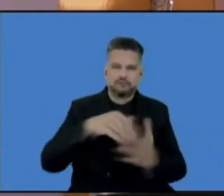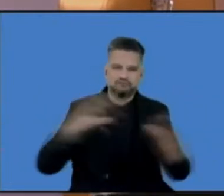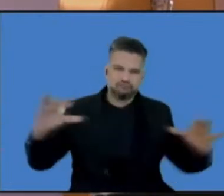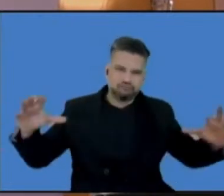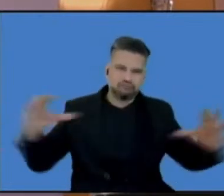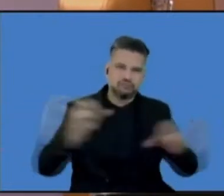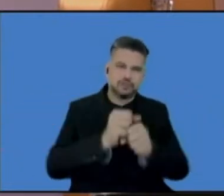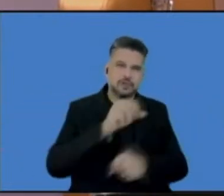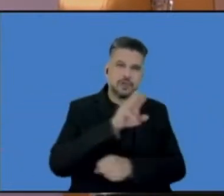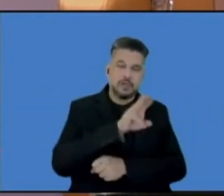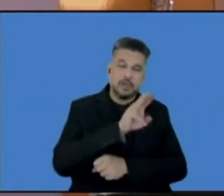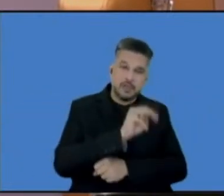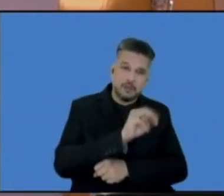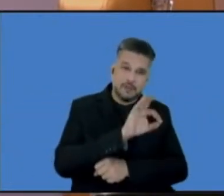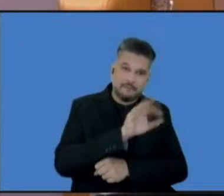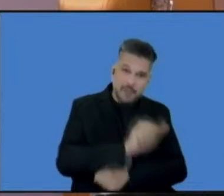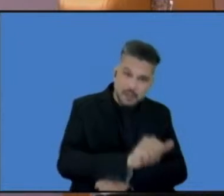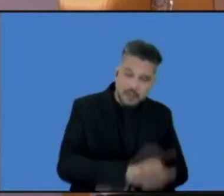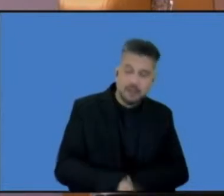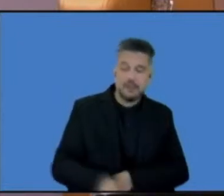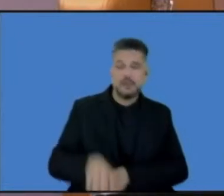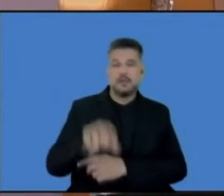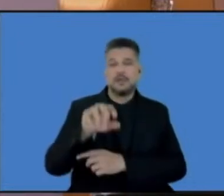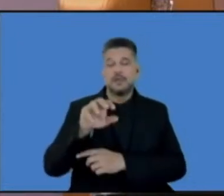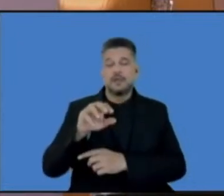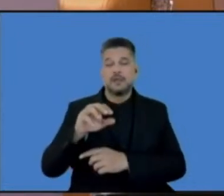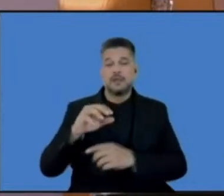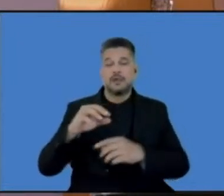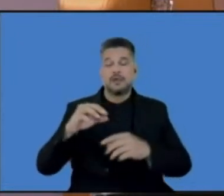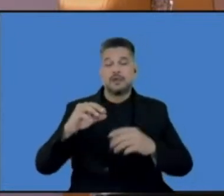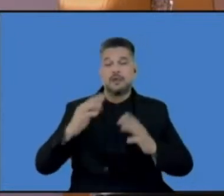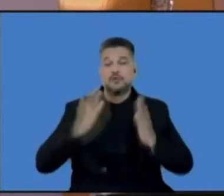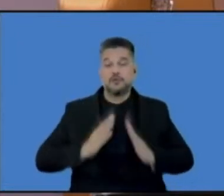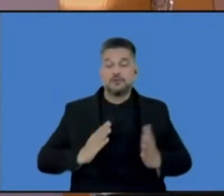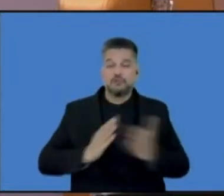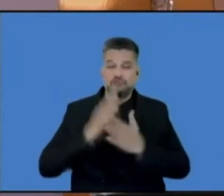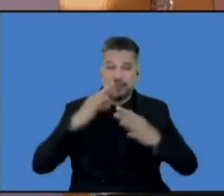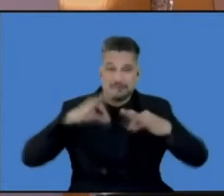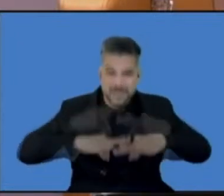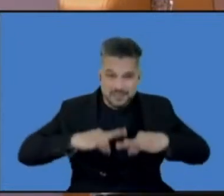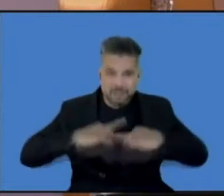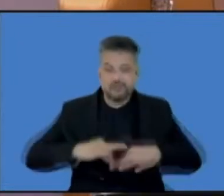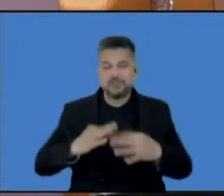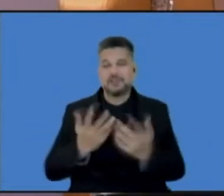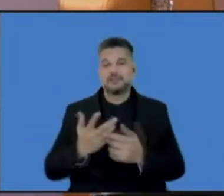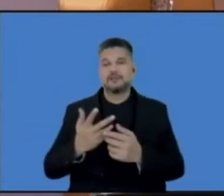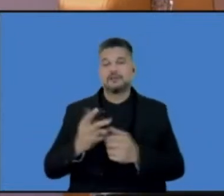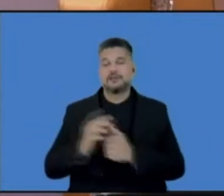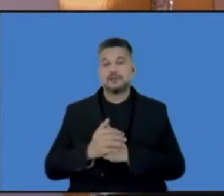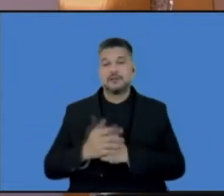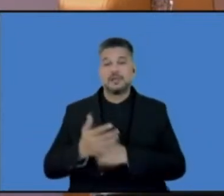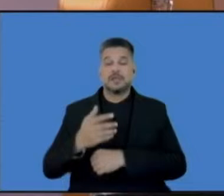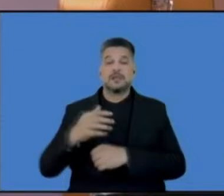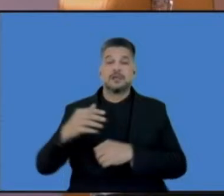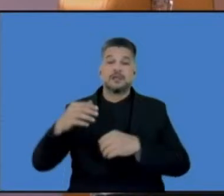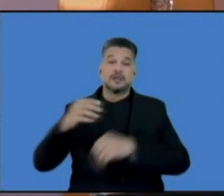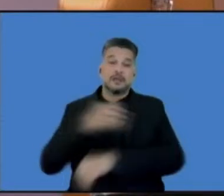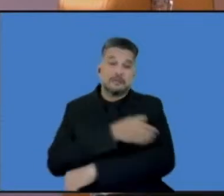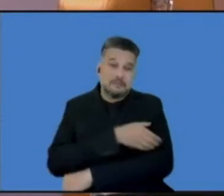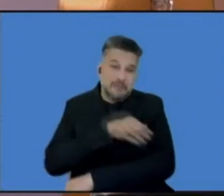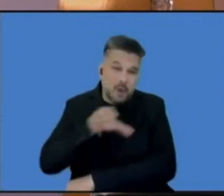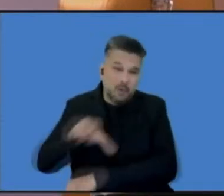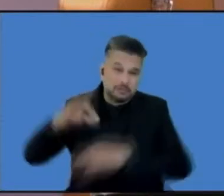and Human Rights in this case, particularly the Immigration Directorate General, Ministry of Empowerment, and then we also